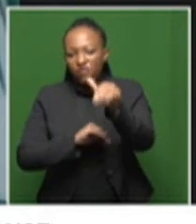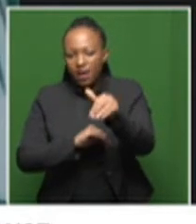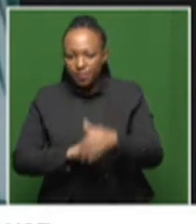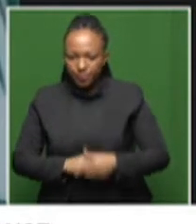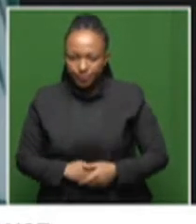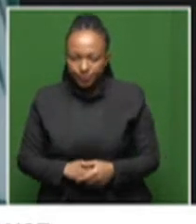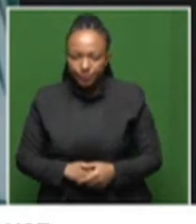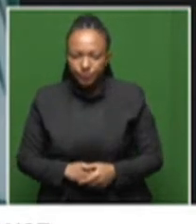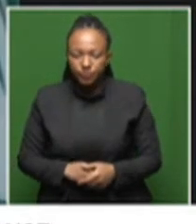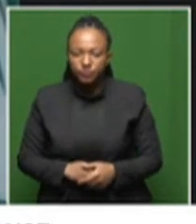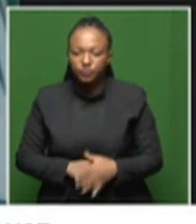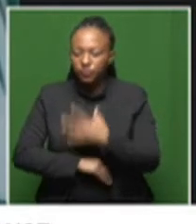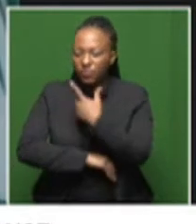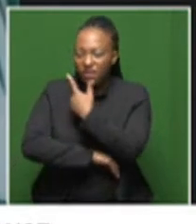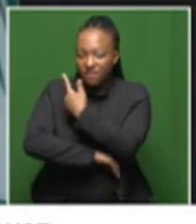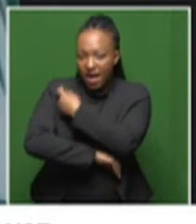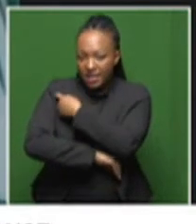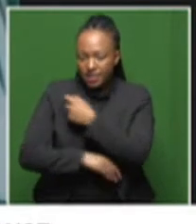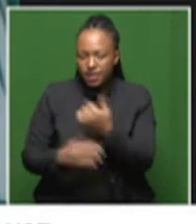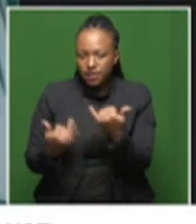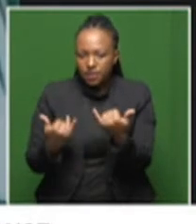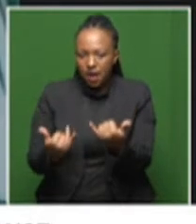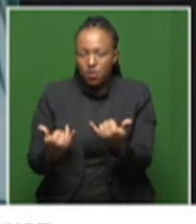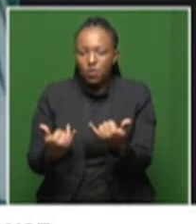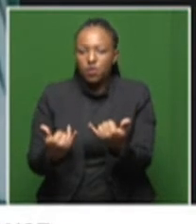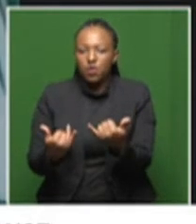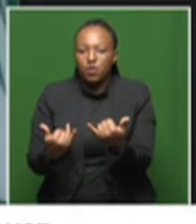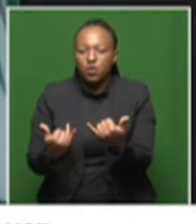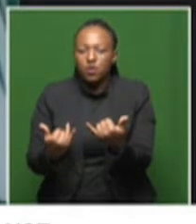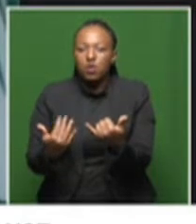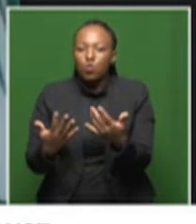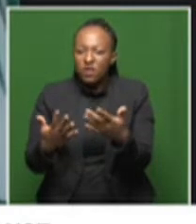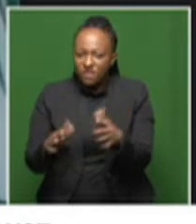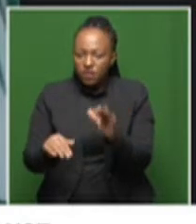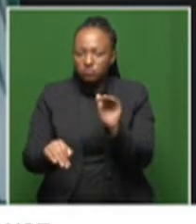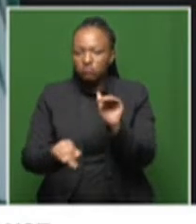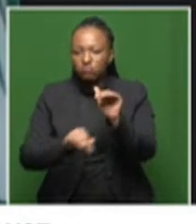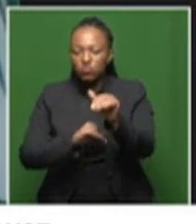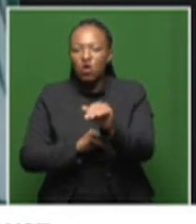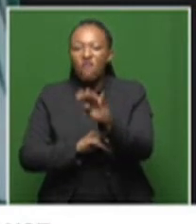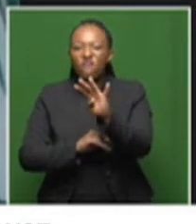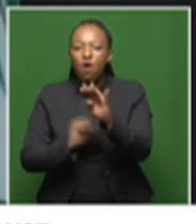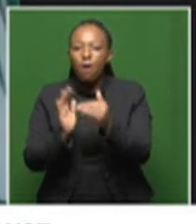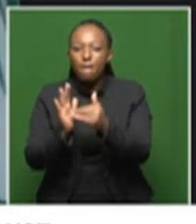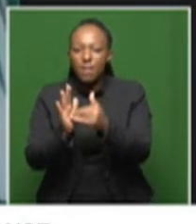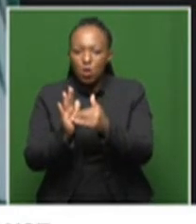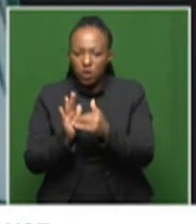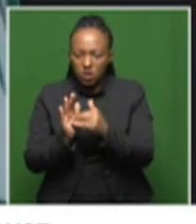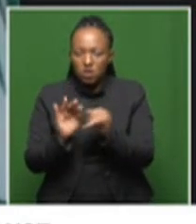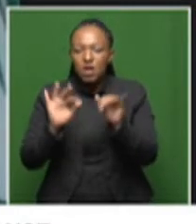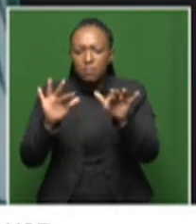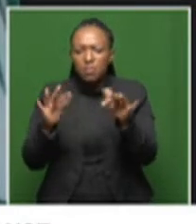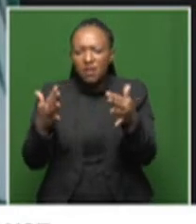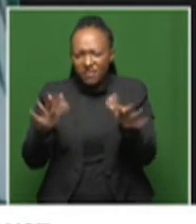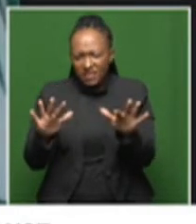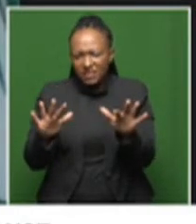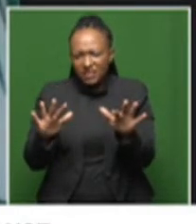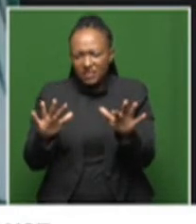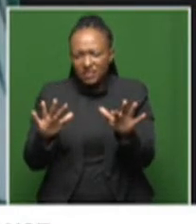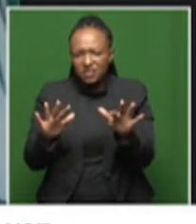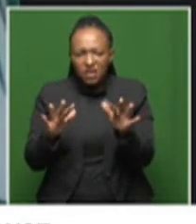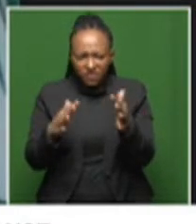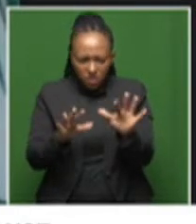Overall vaccination, we are also happy to announce that we have surpassed the 4 million people who have received